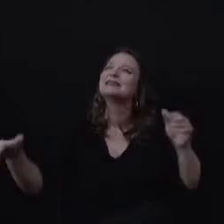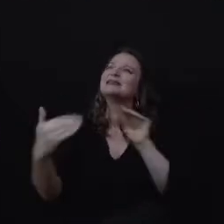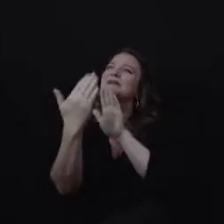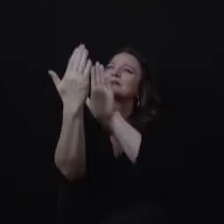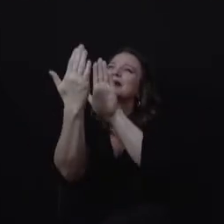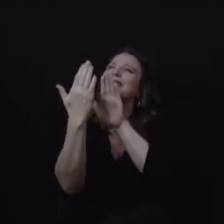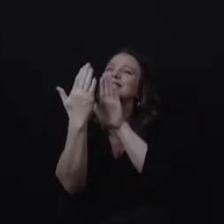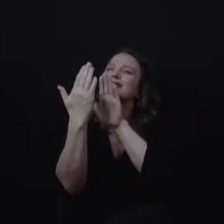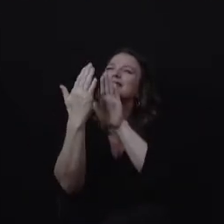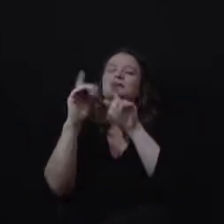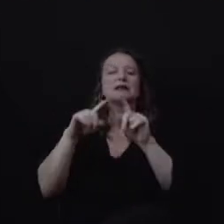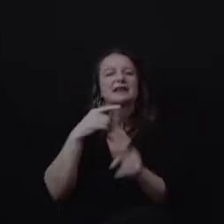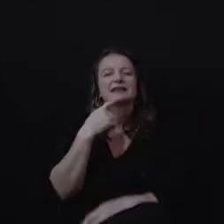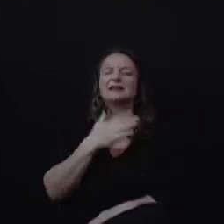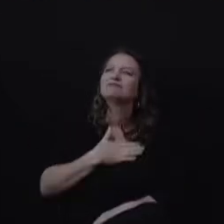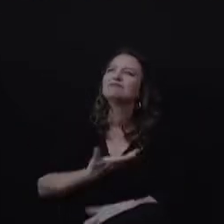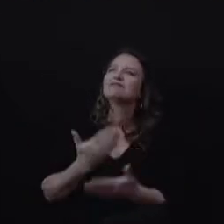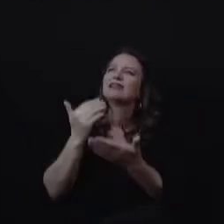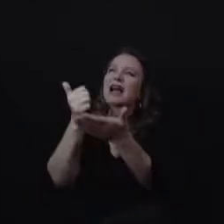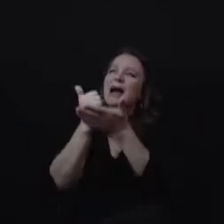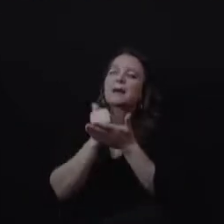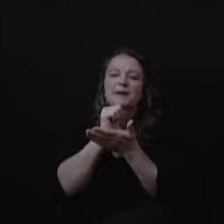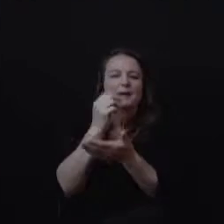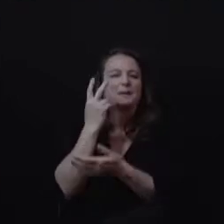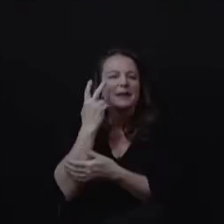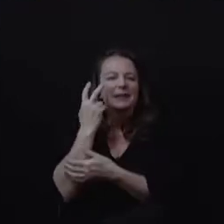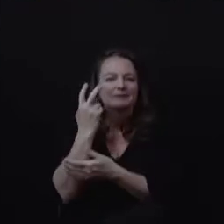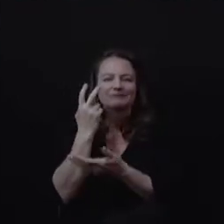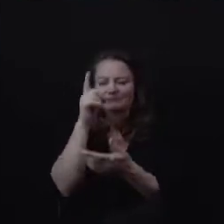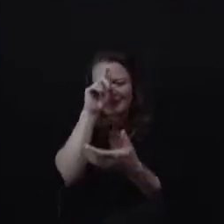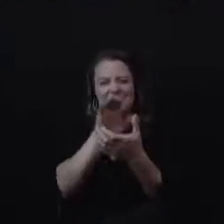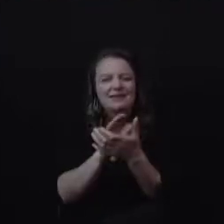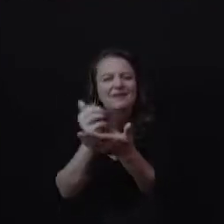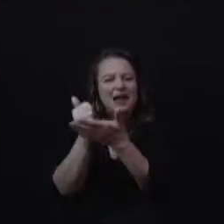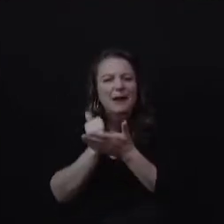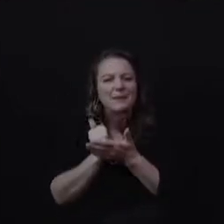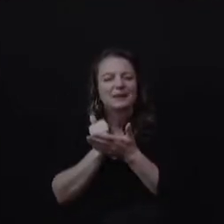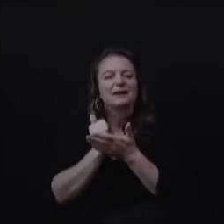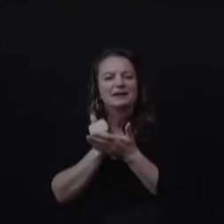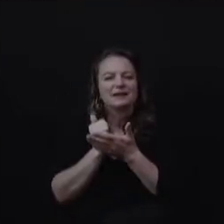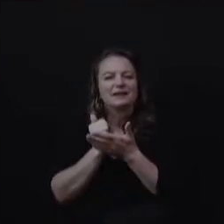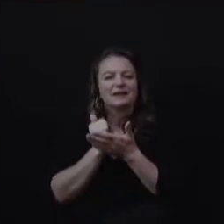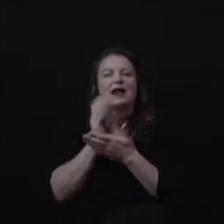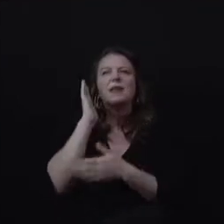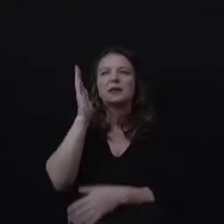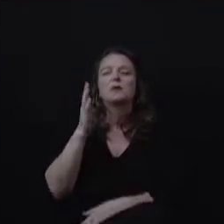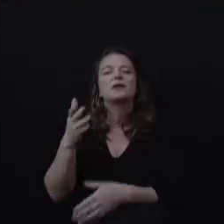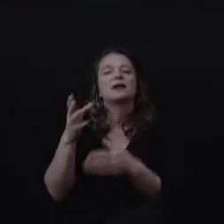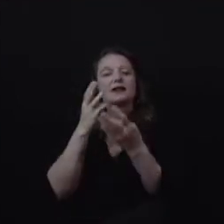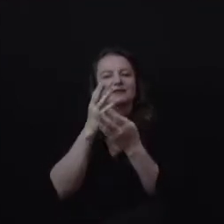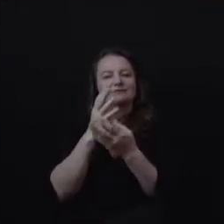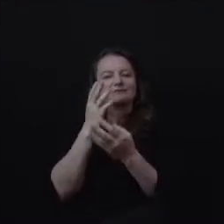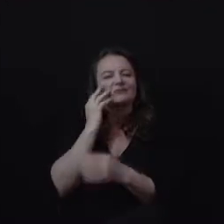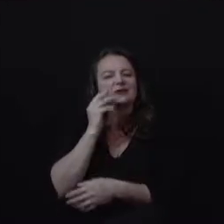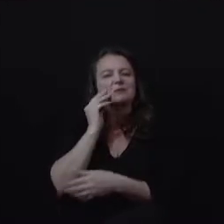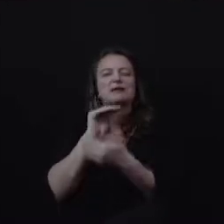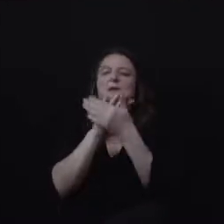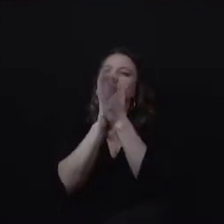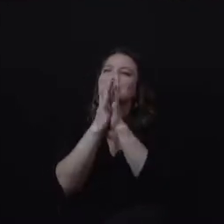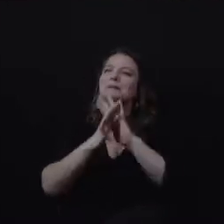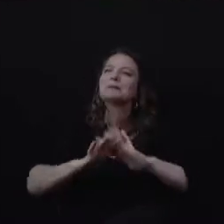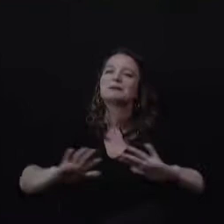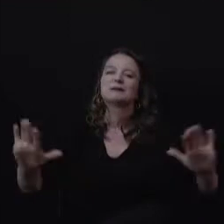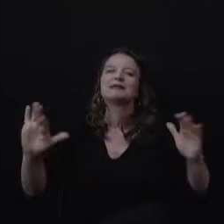my unbelief, my circumstances don't feel filled with peace right now. May they experience the peace of your presence that only you can